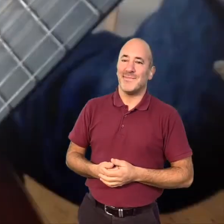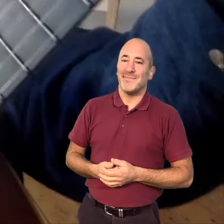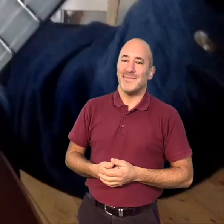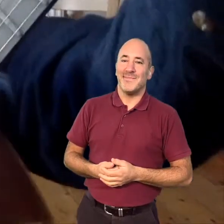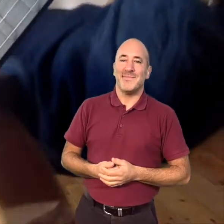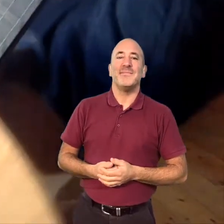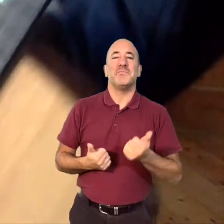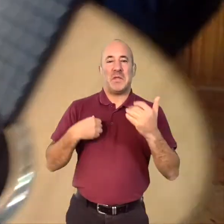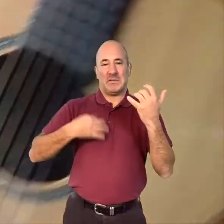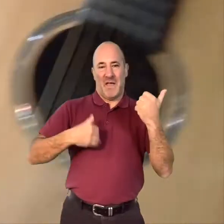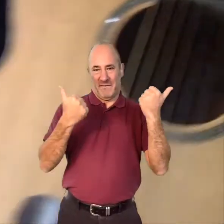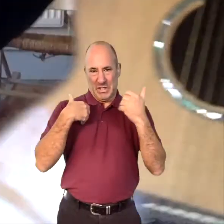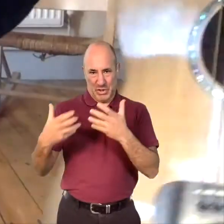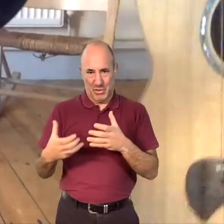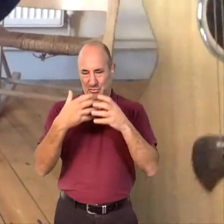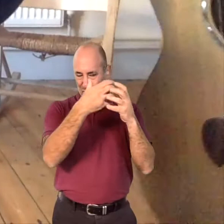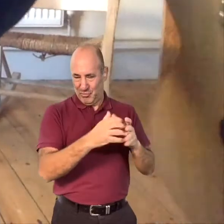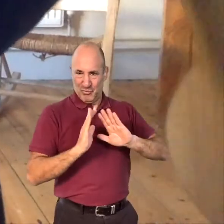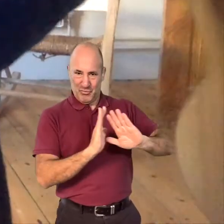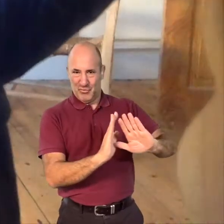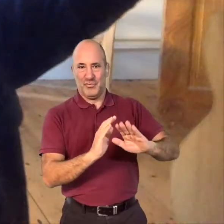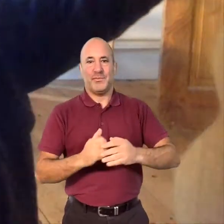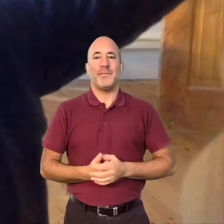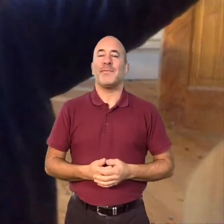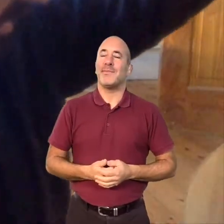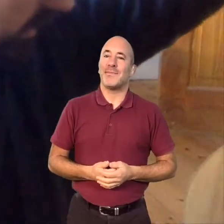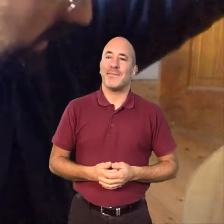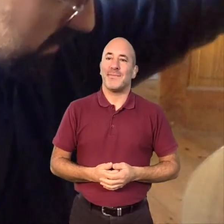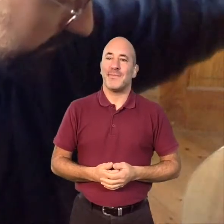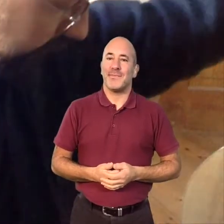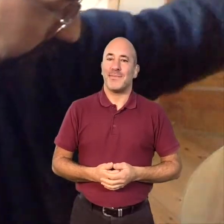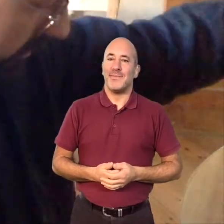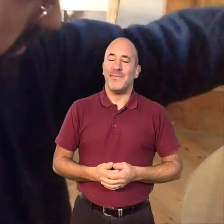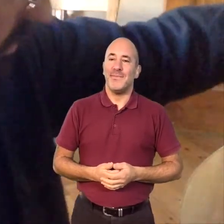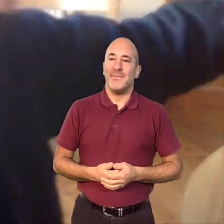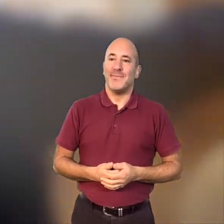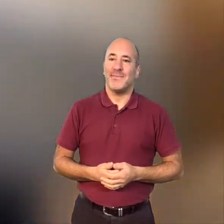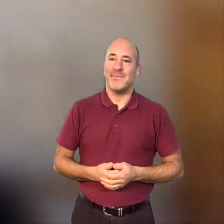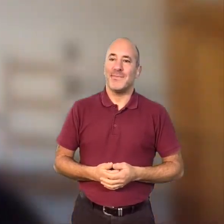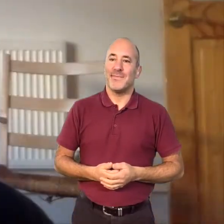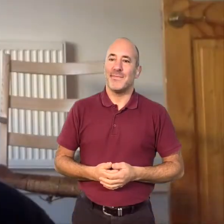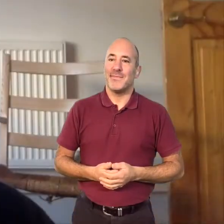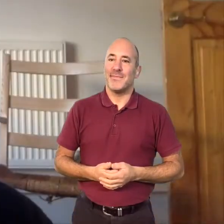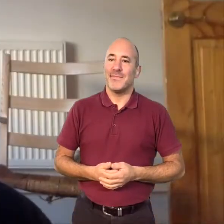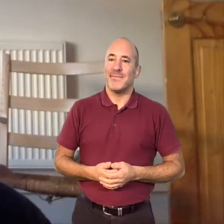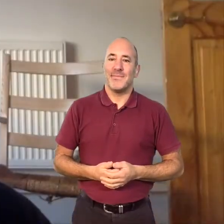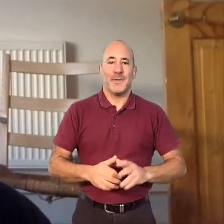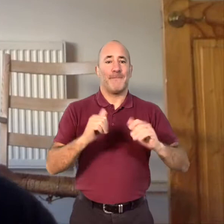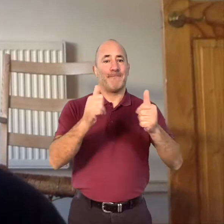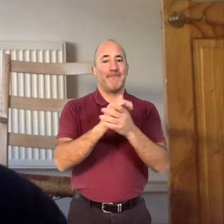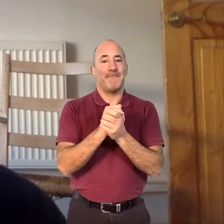Okay, I'm going to put my guitar to one side again now and move that out of the way. Okay,